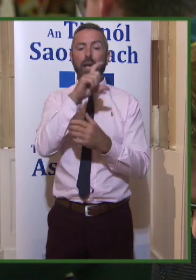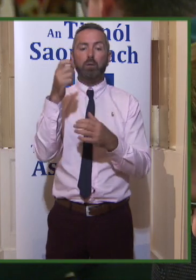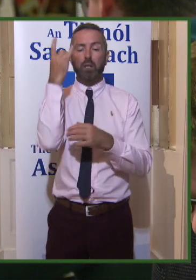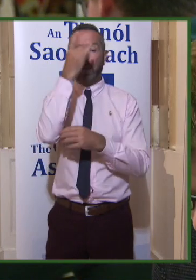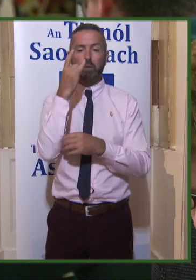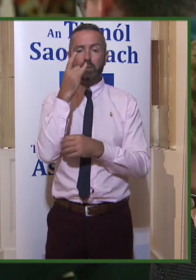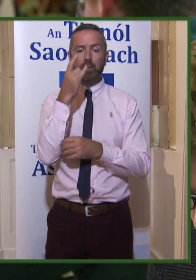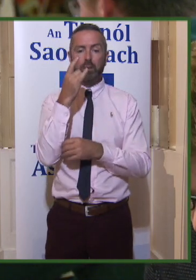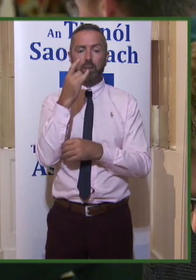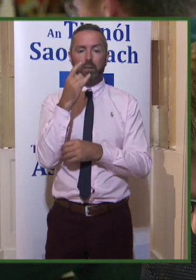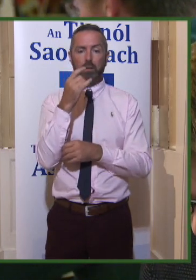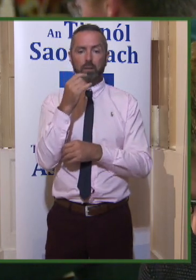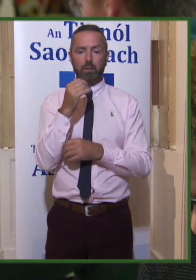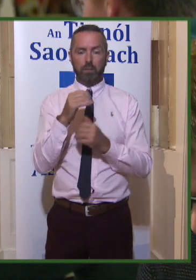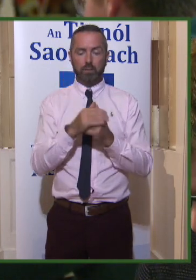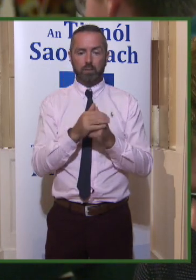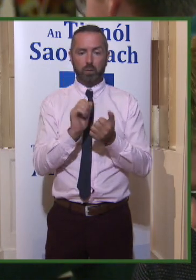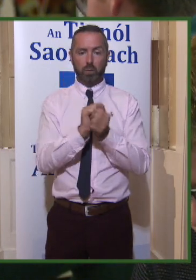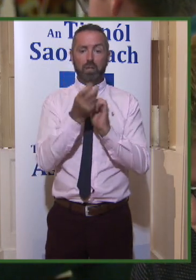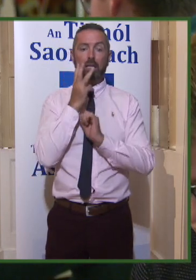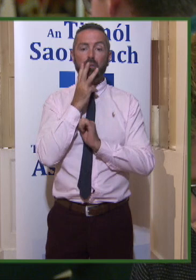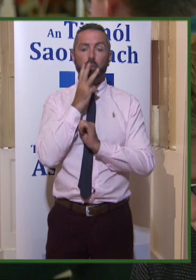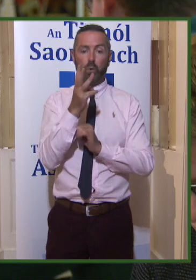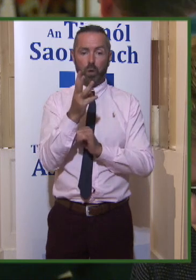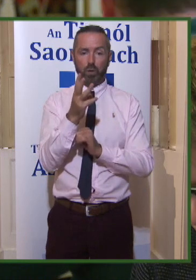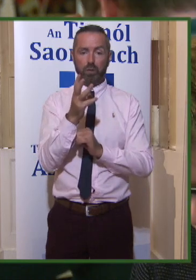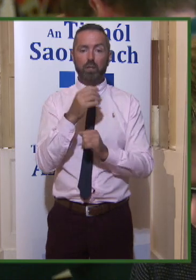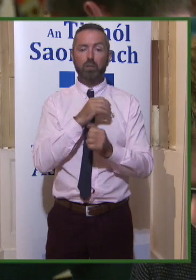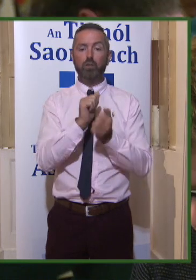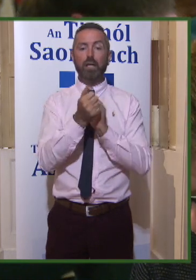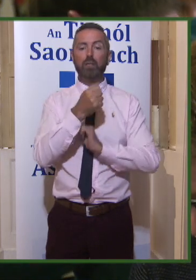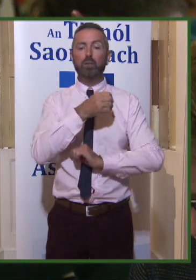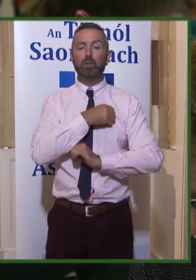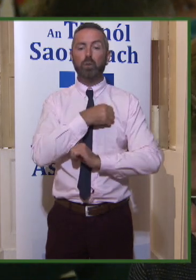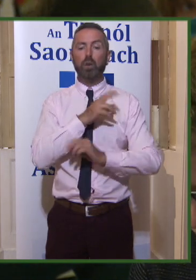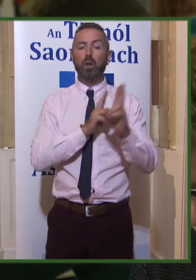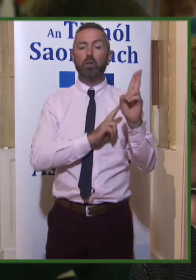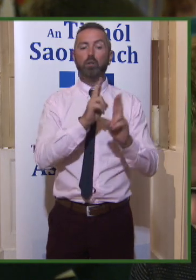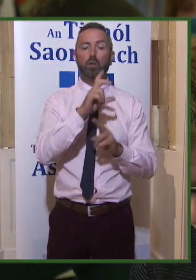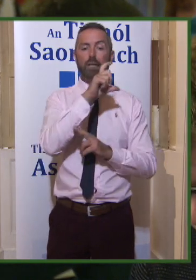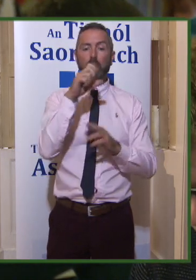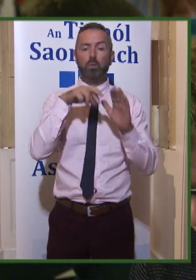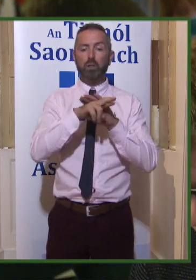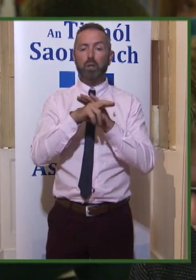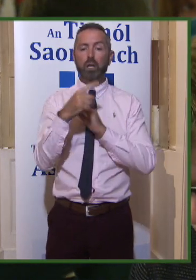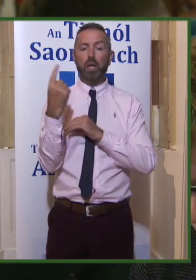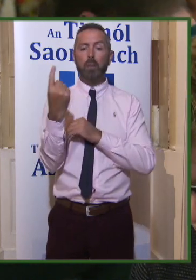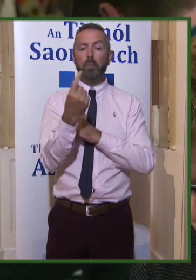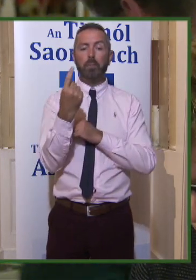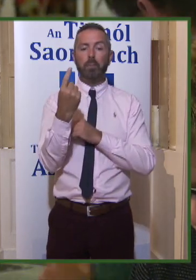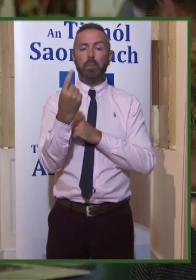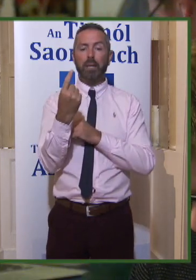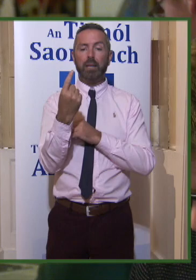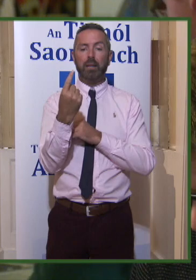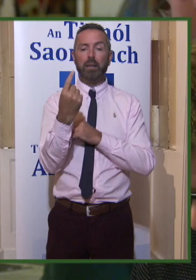should councillors be made full-time, change it to should councillors be have